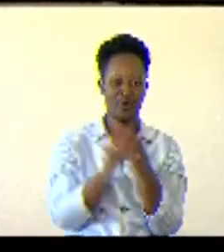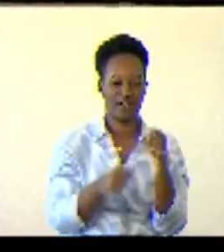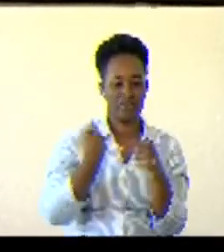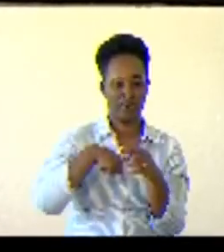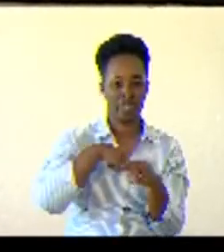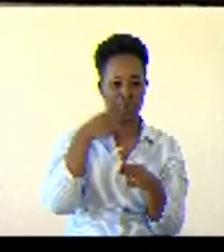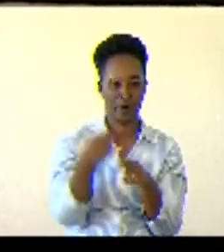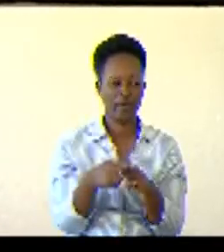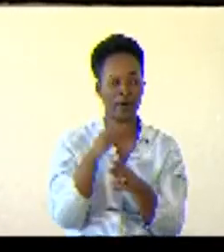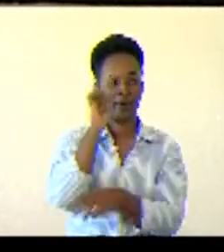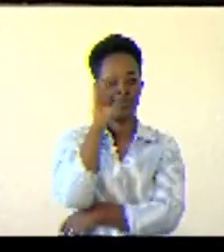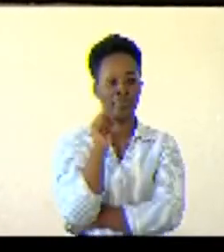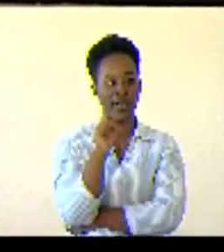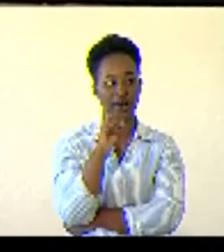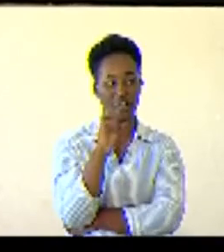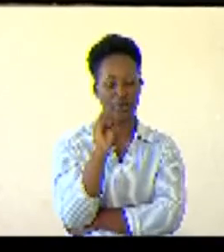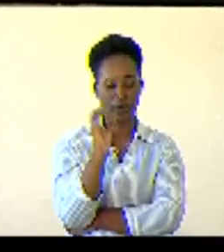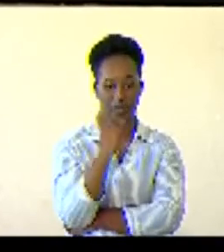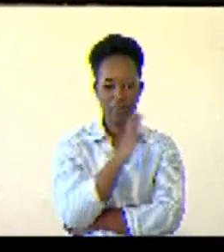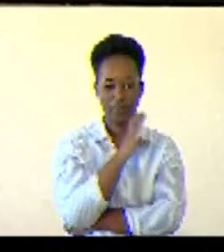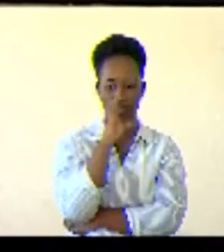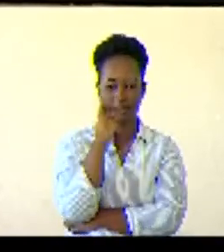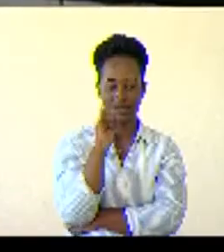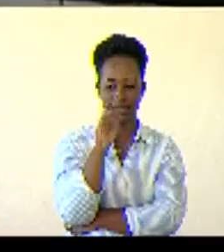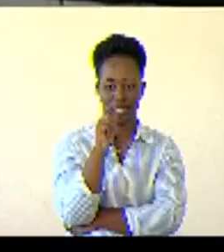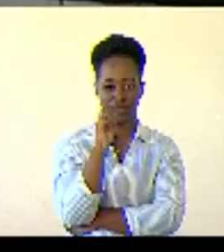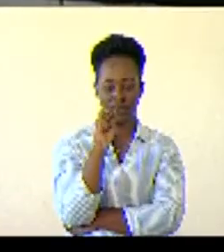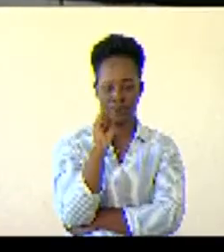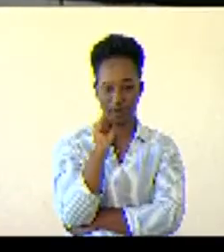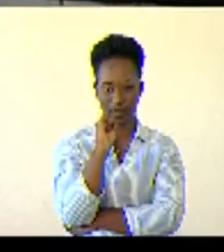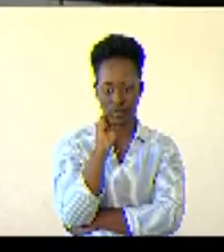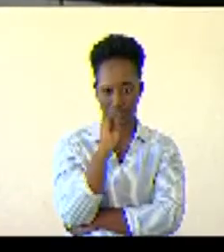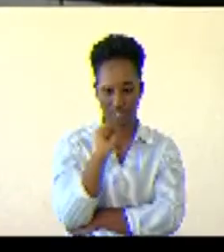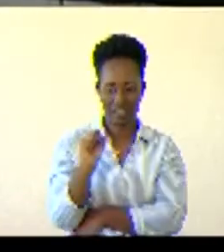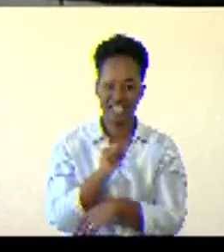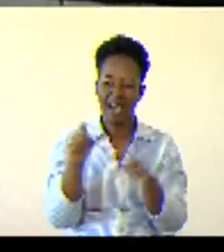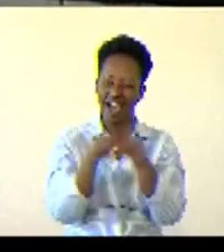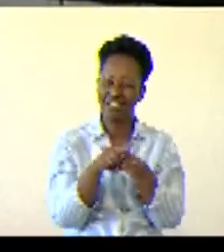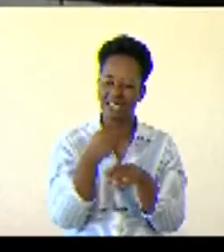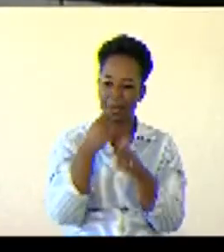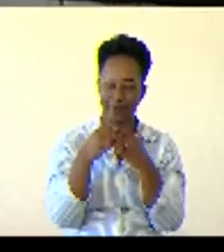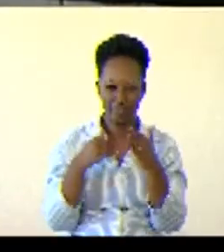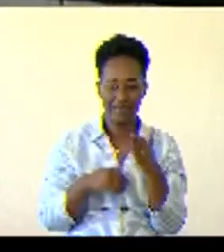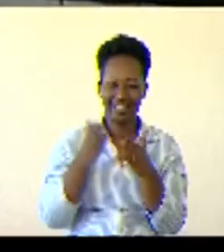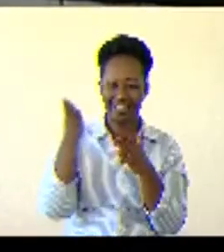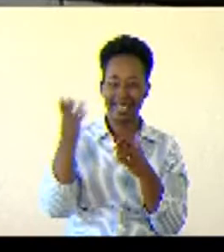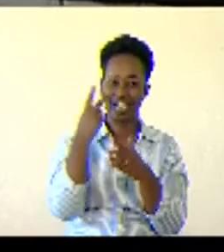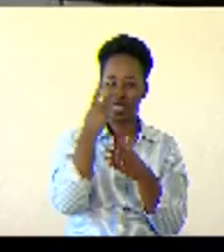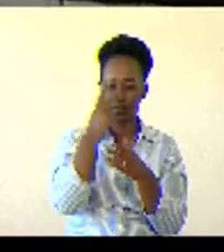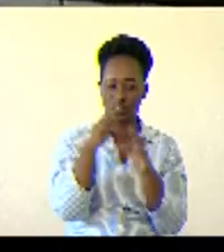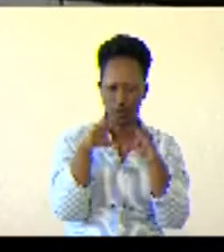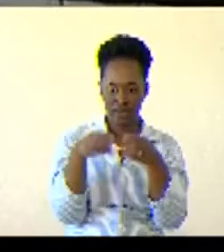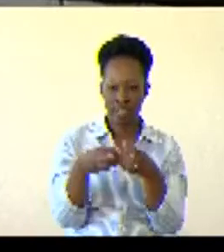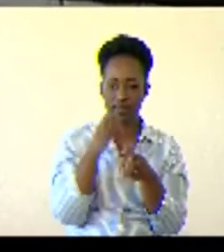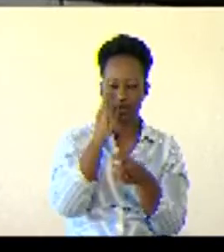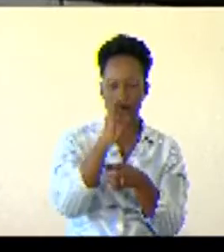endocytosis. As I mentioned earlier, student, as I mentioned earlier, there are two types